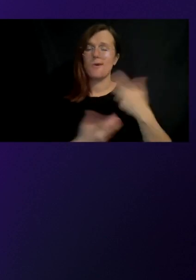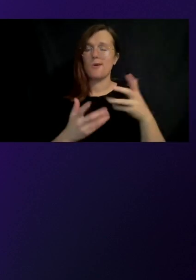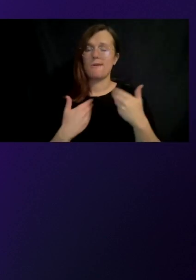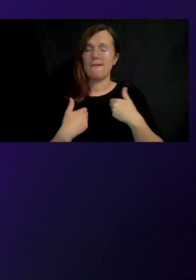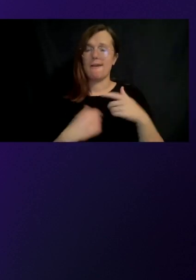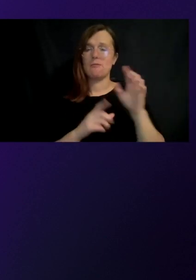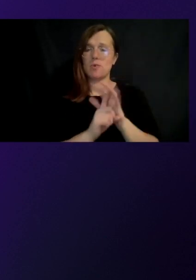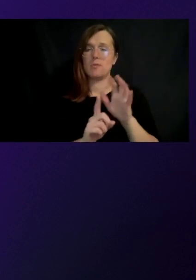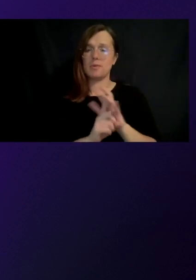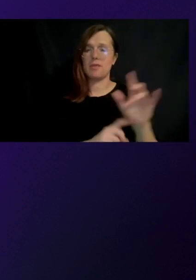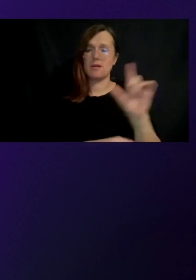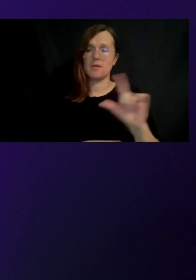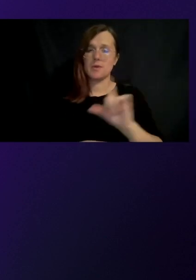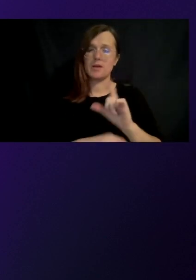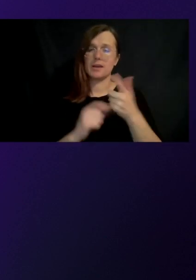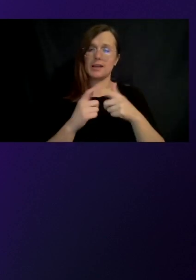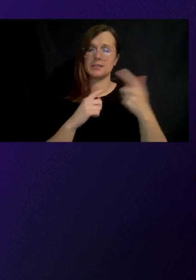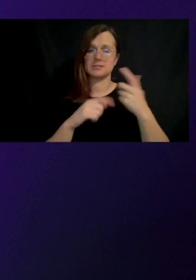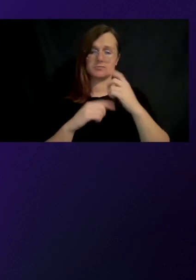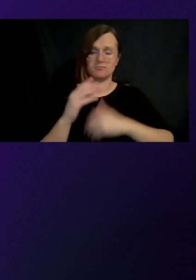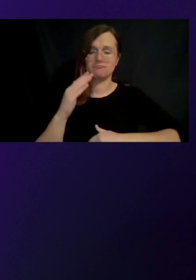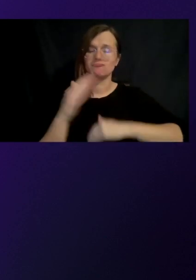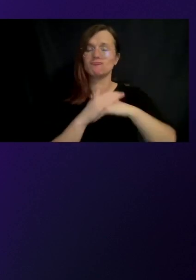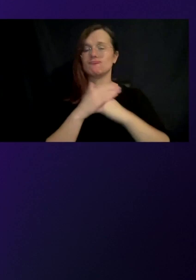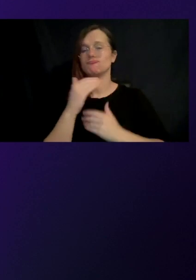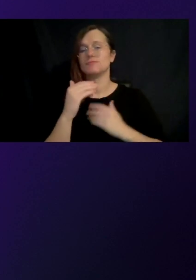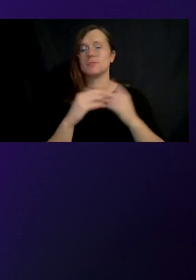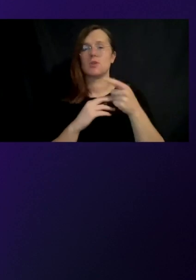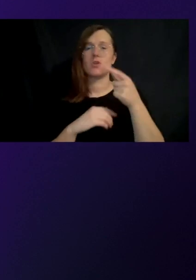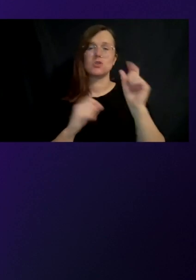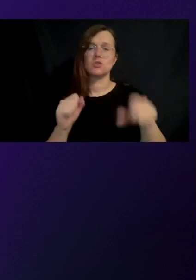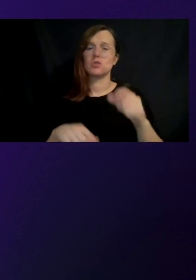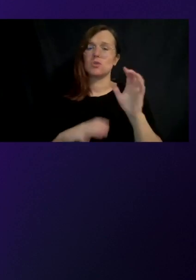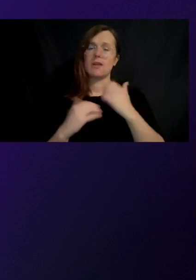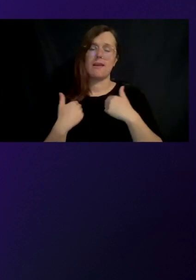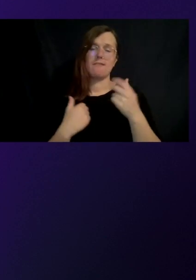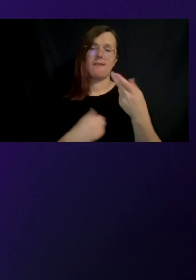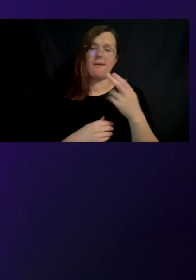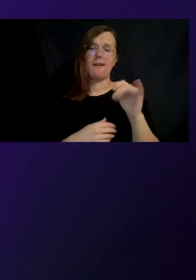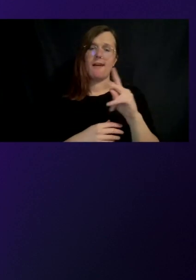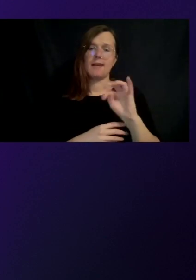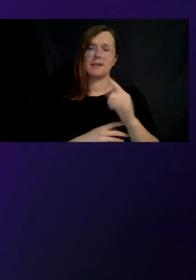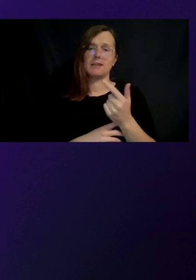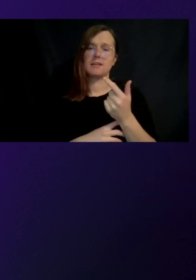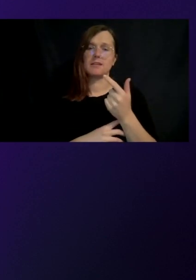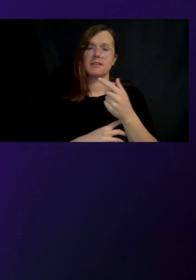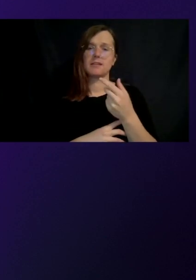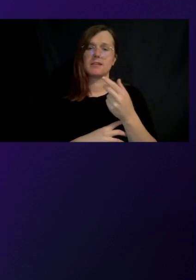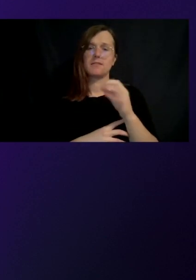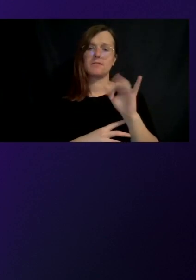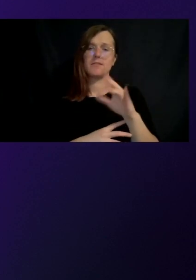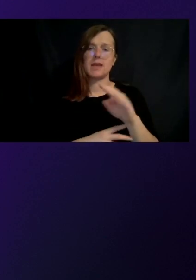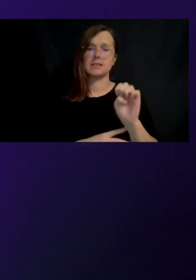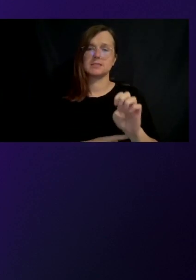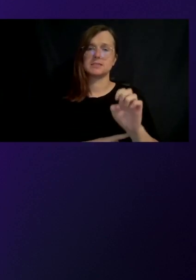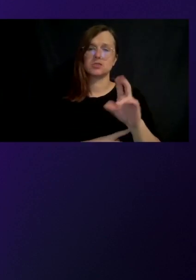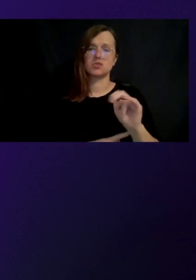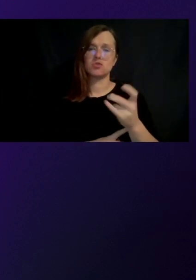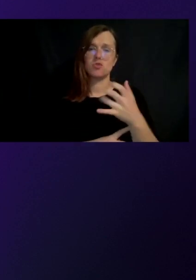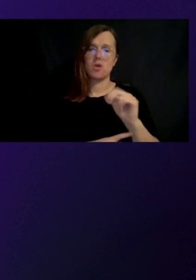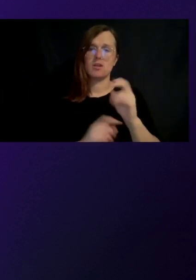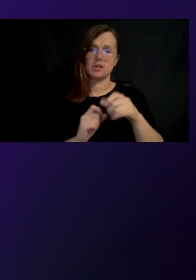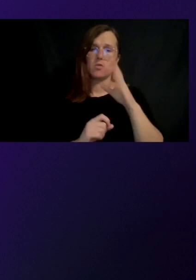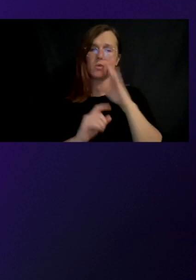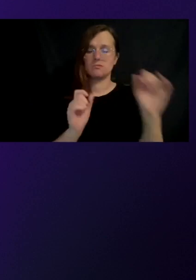ML accelerators. So just search for Hugging Face Optimum Neuron, and it should take you right to the GitHub and documentation pages.